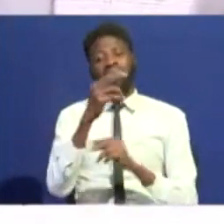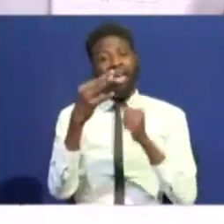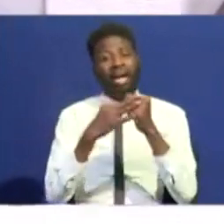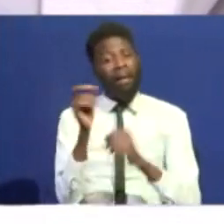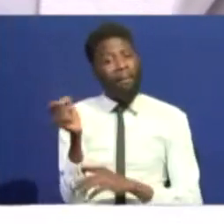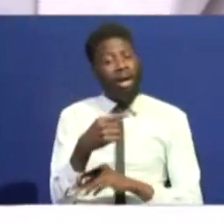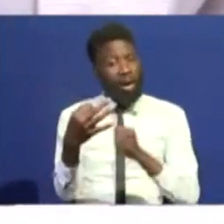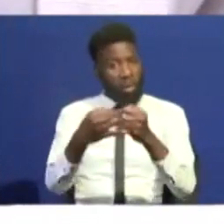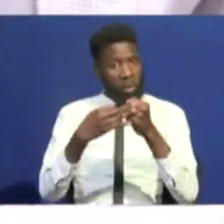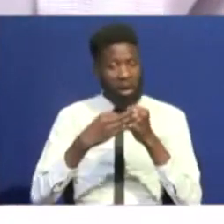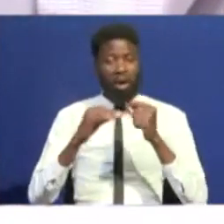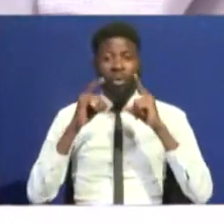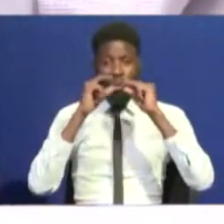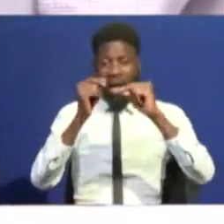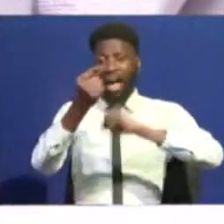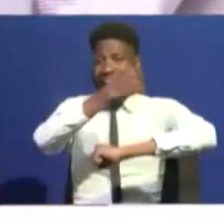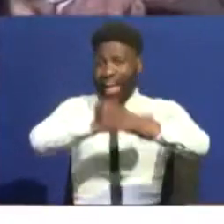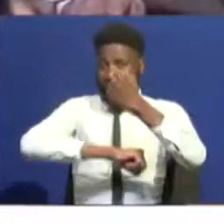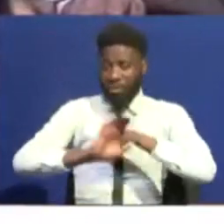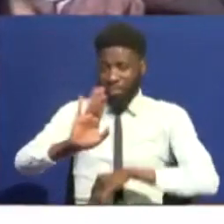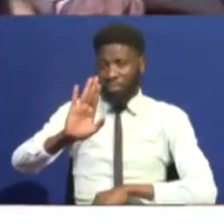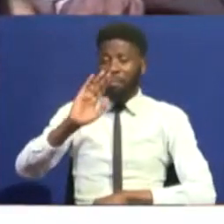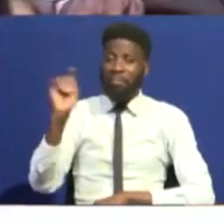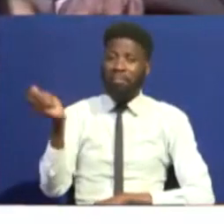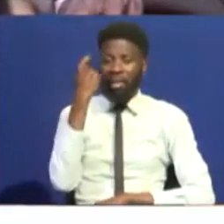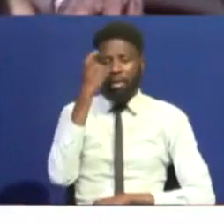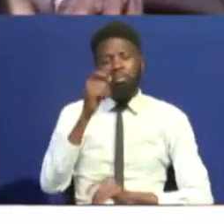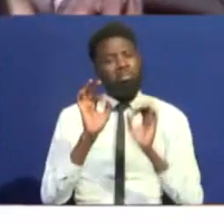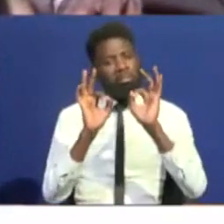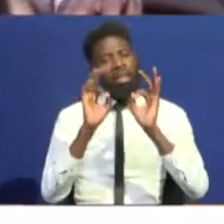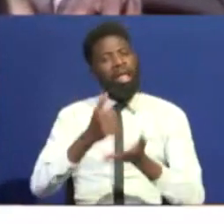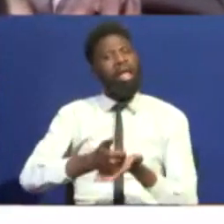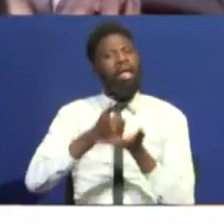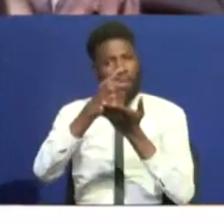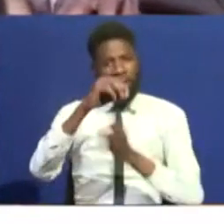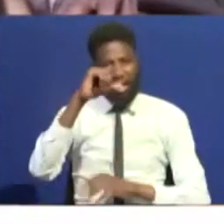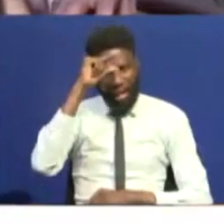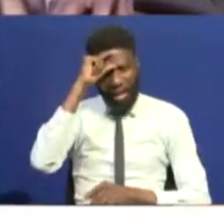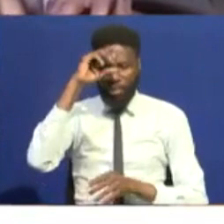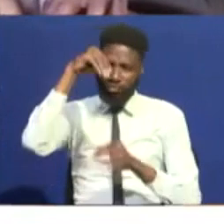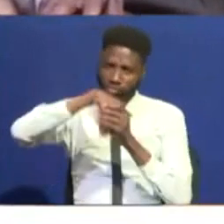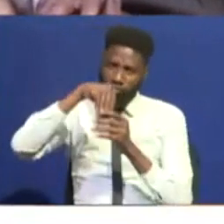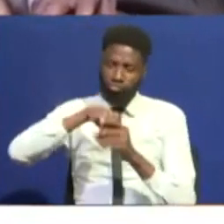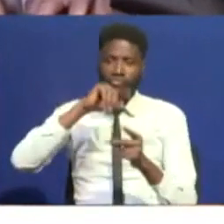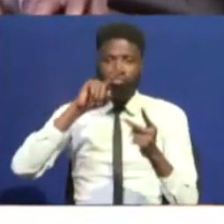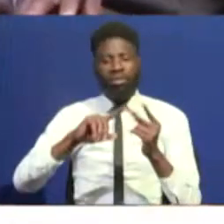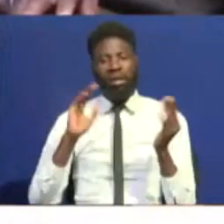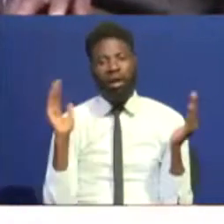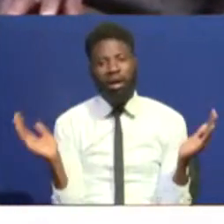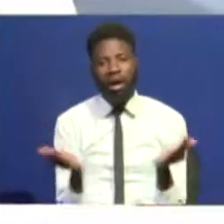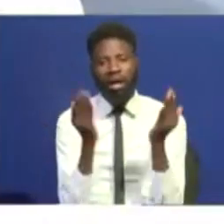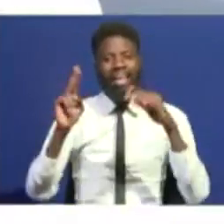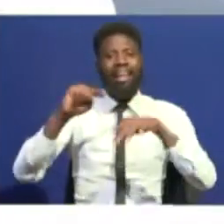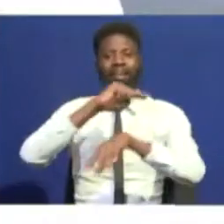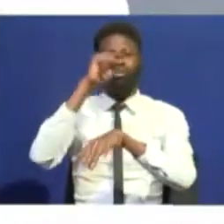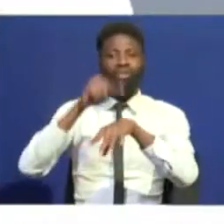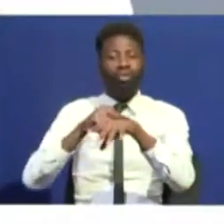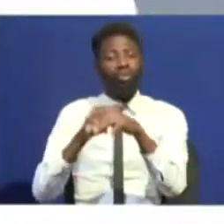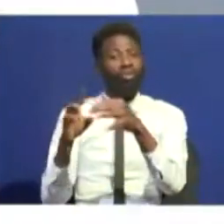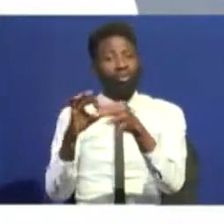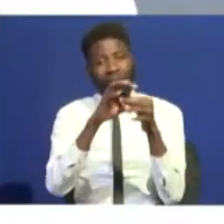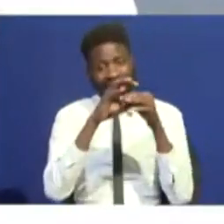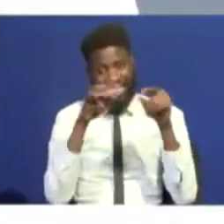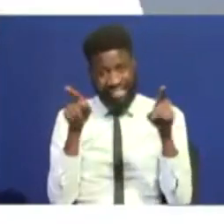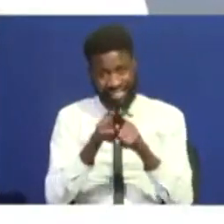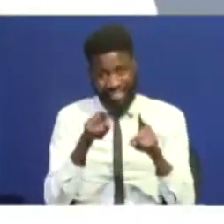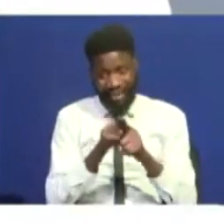crucial in enhancing inclusivity in government and fostering national unity in the country. They at the same time expressed optimism that